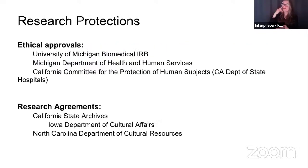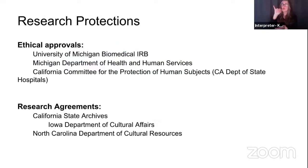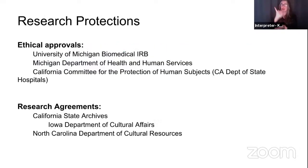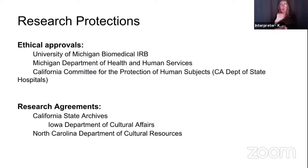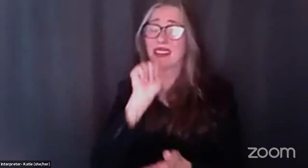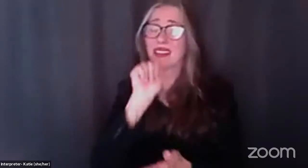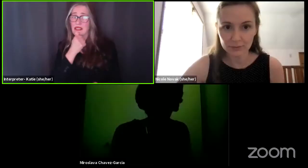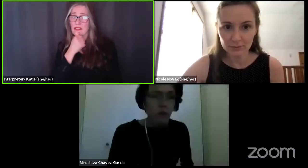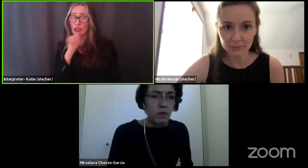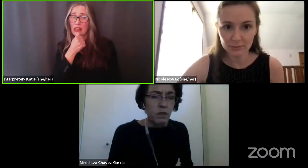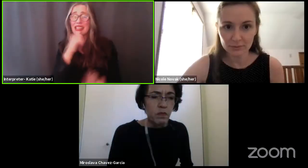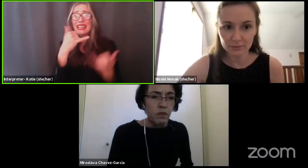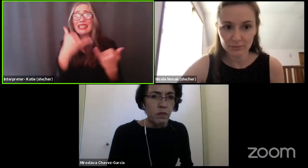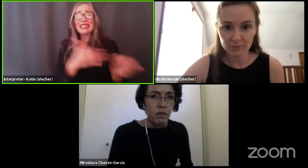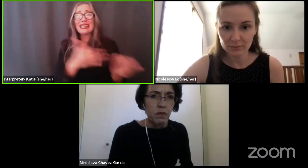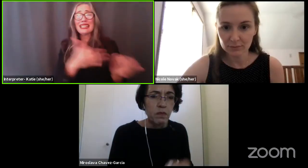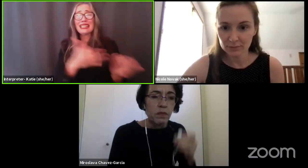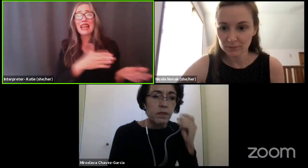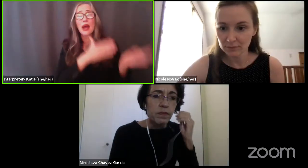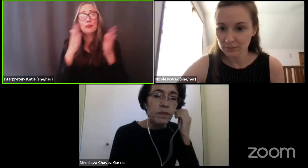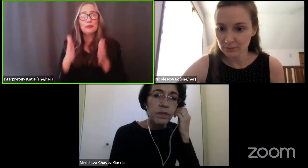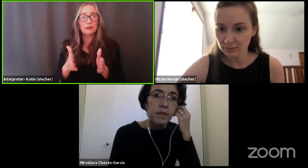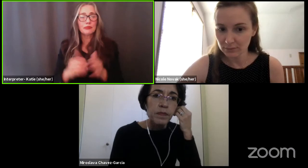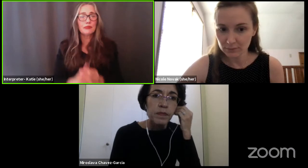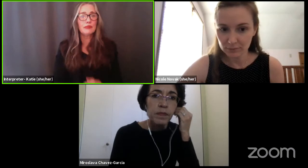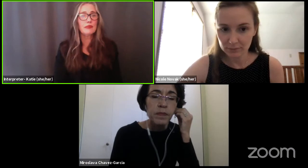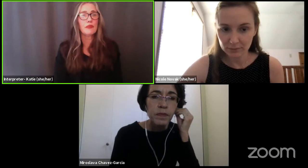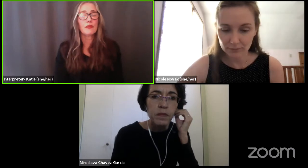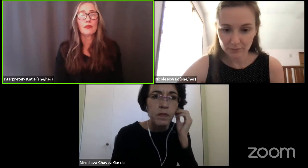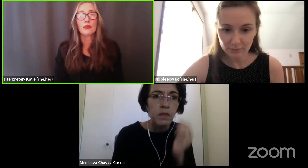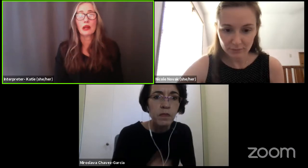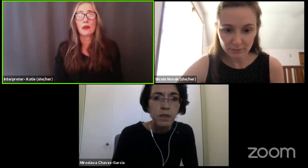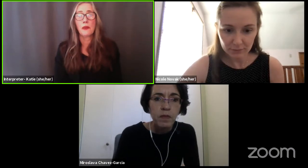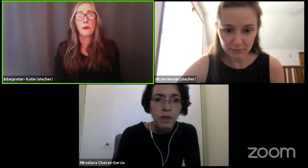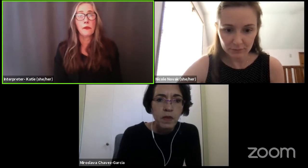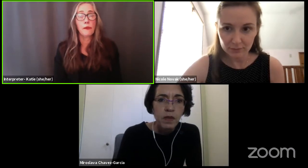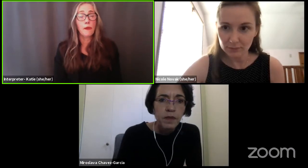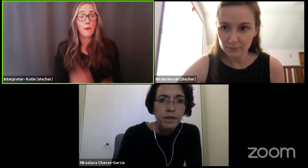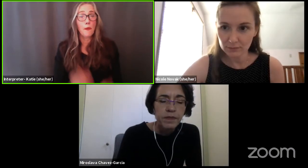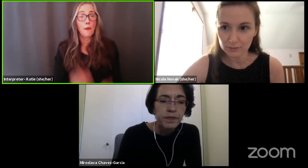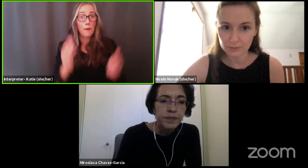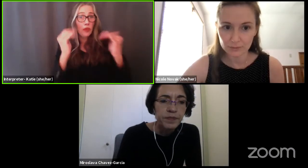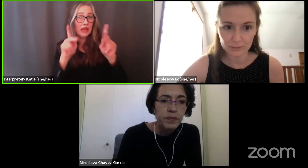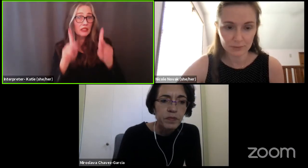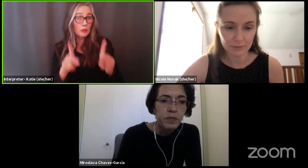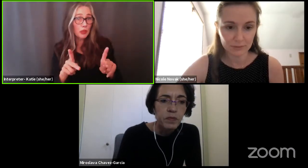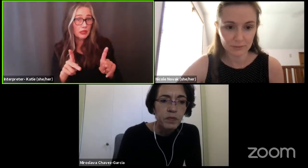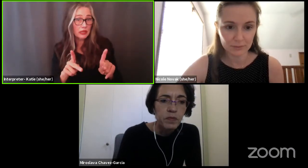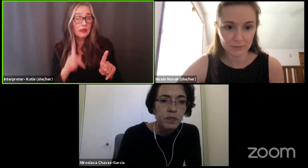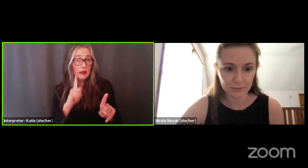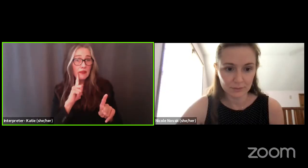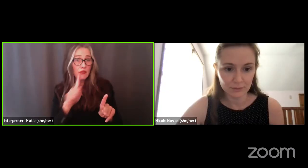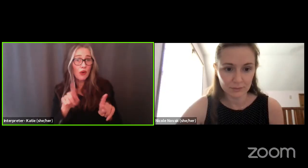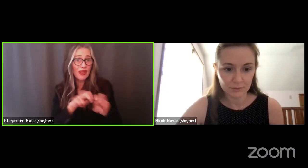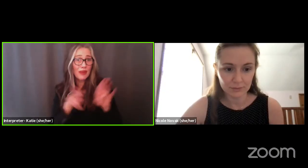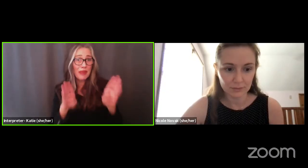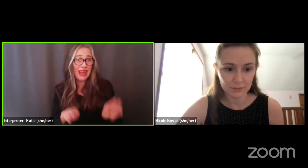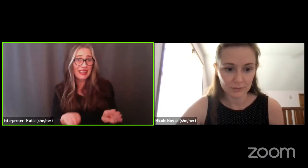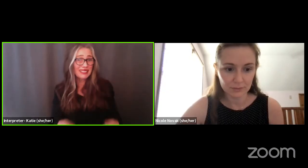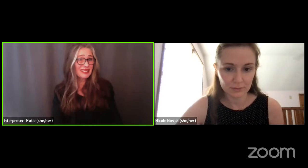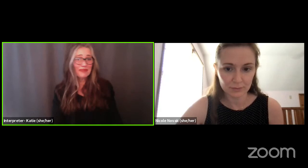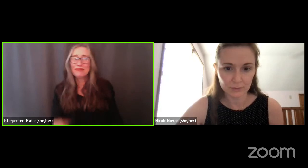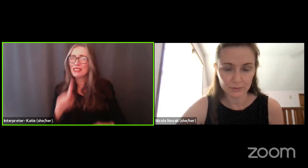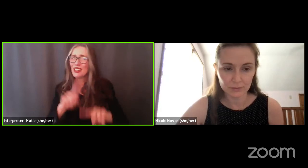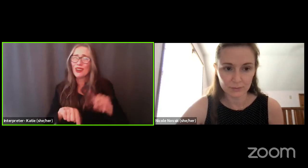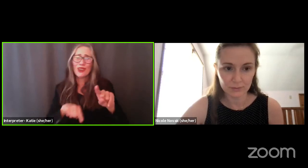okay um so our uh next panelist was unable to be here